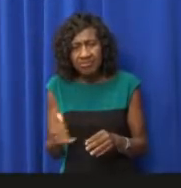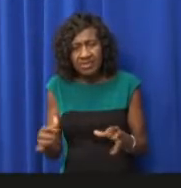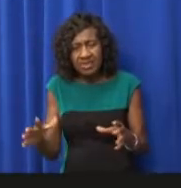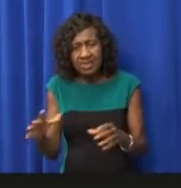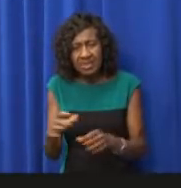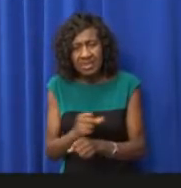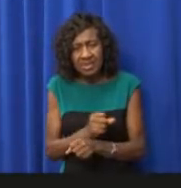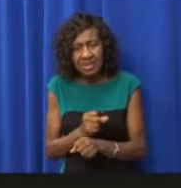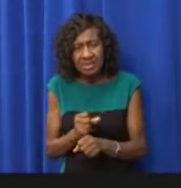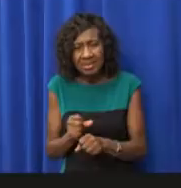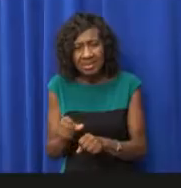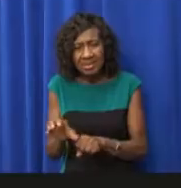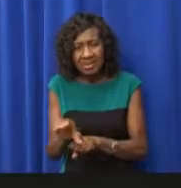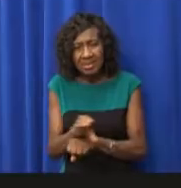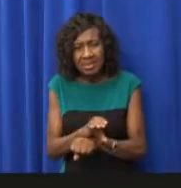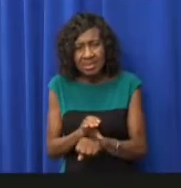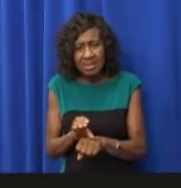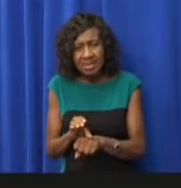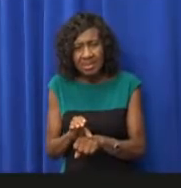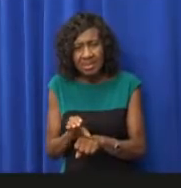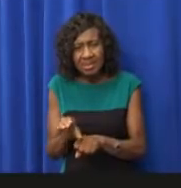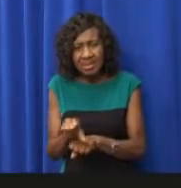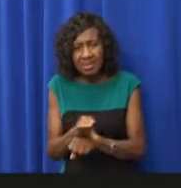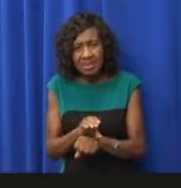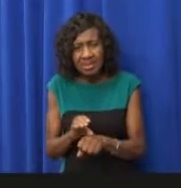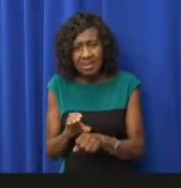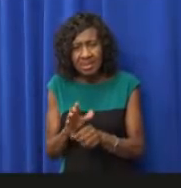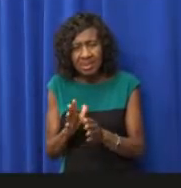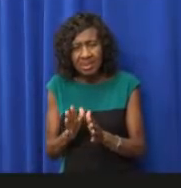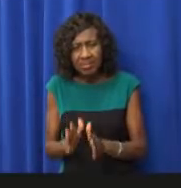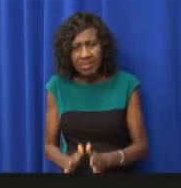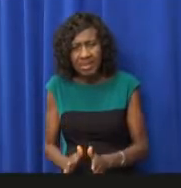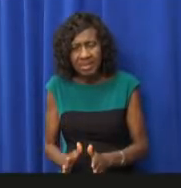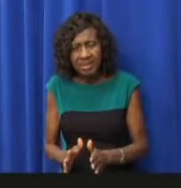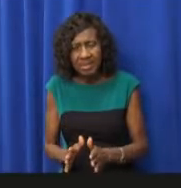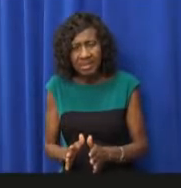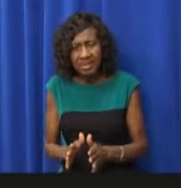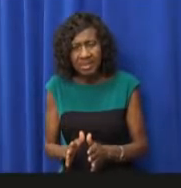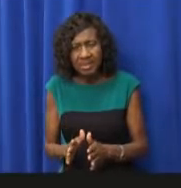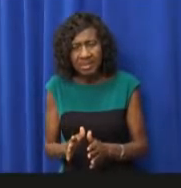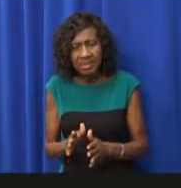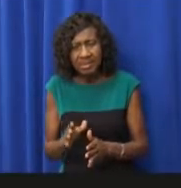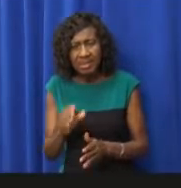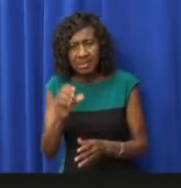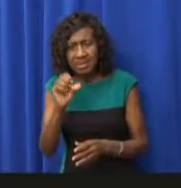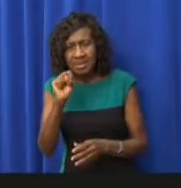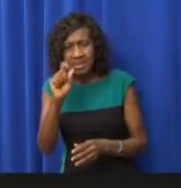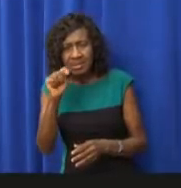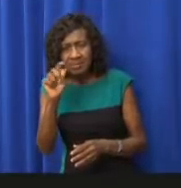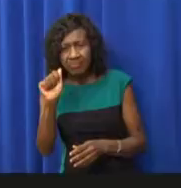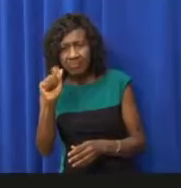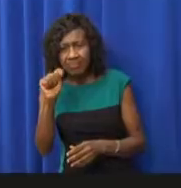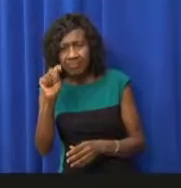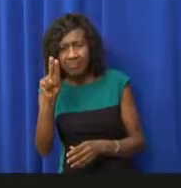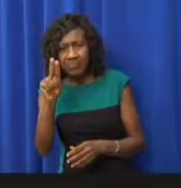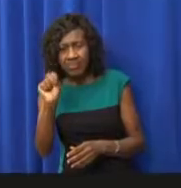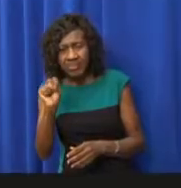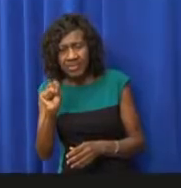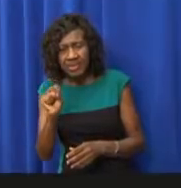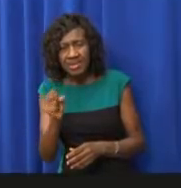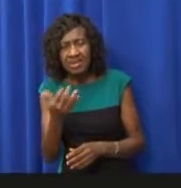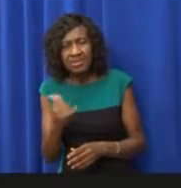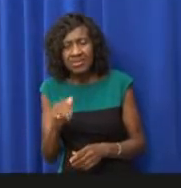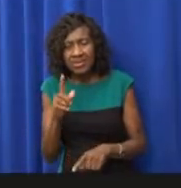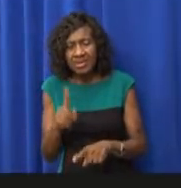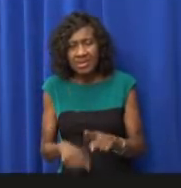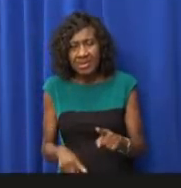have been entitled to register for the forthcoming election. And I think people are getting a bit worried that they might miss that boat because their case